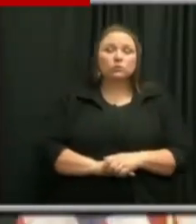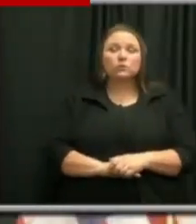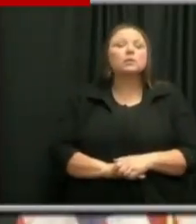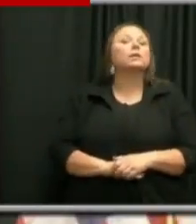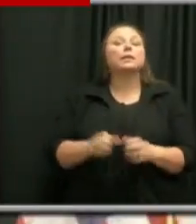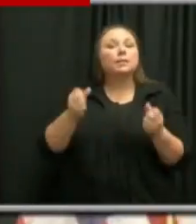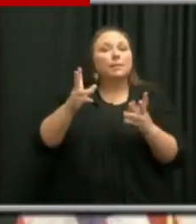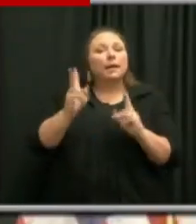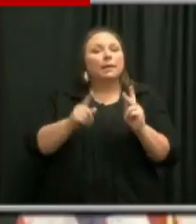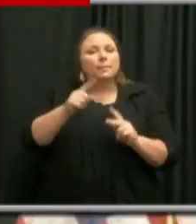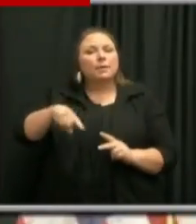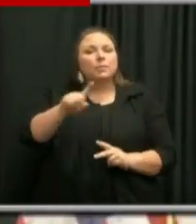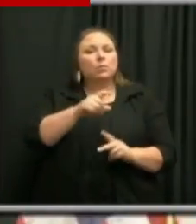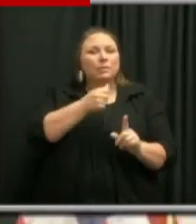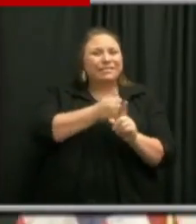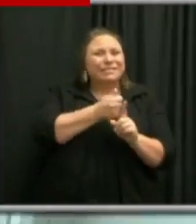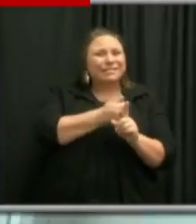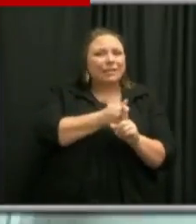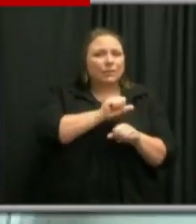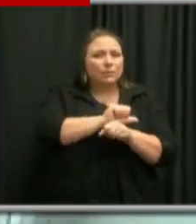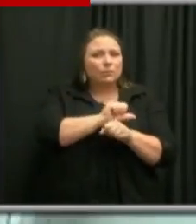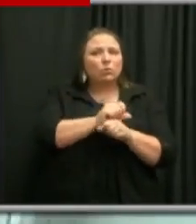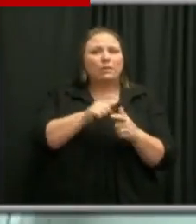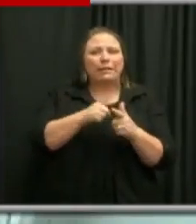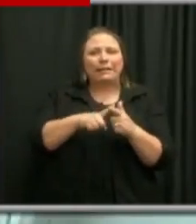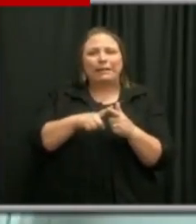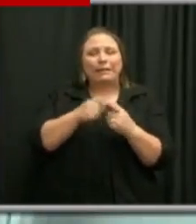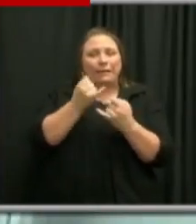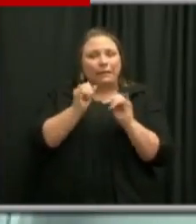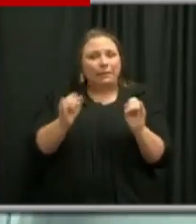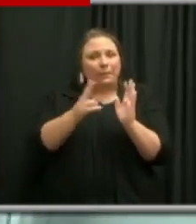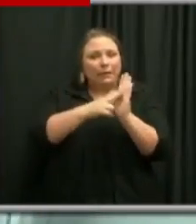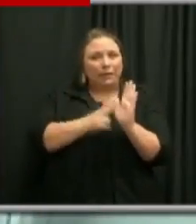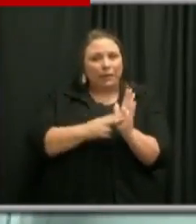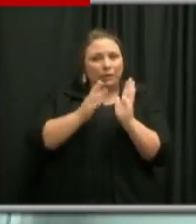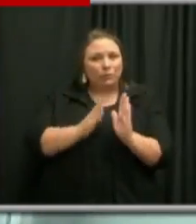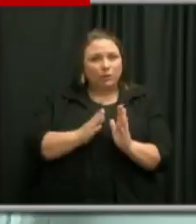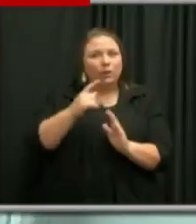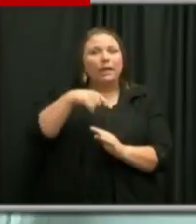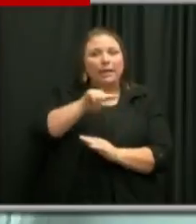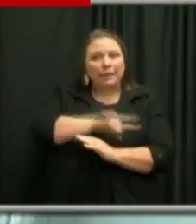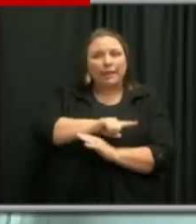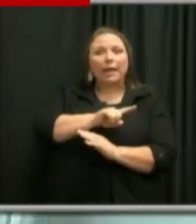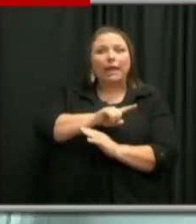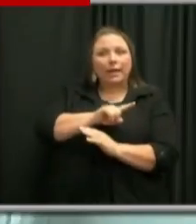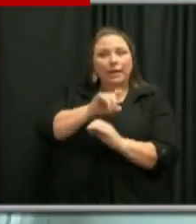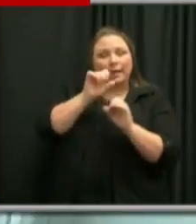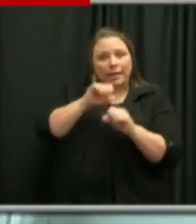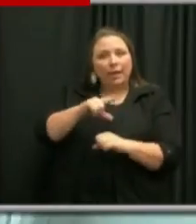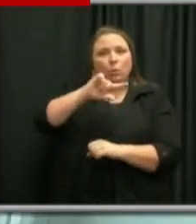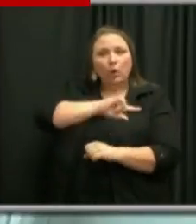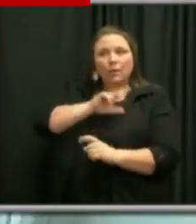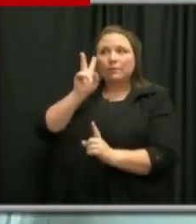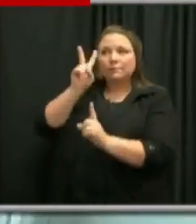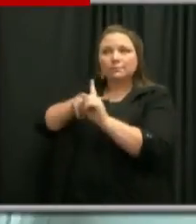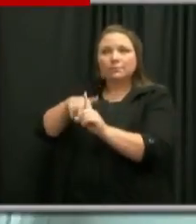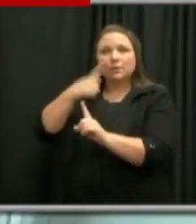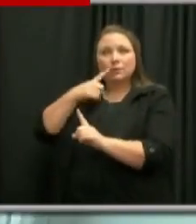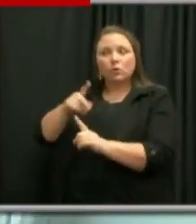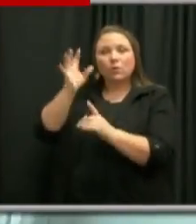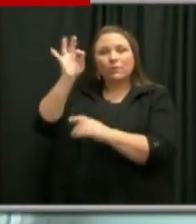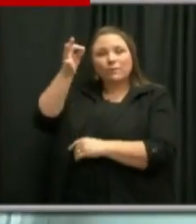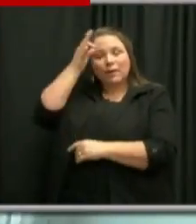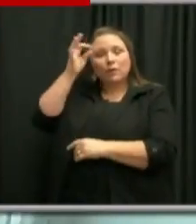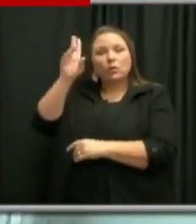are self-employed, independent contractors, and they are eligible to get the federal unemployment benefit. It's taken